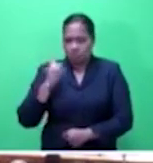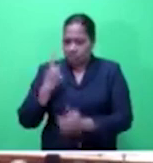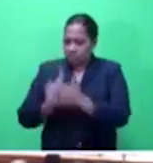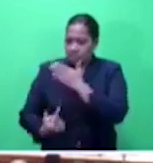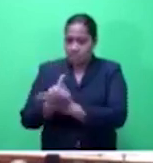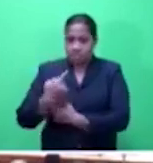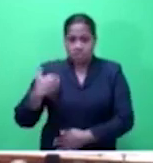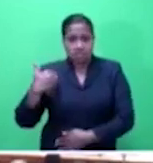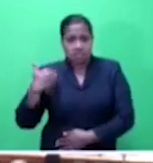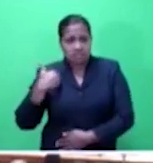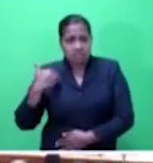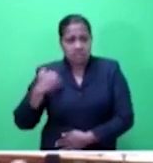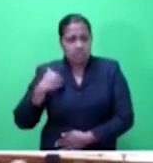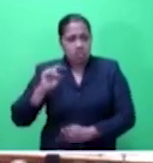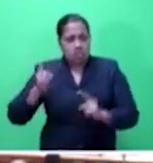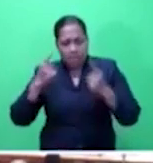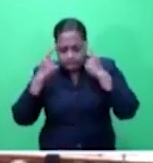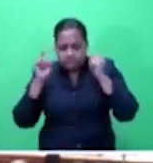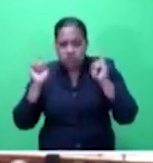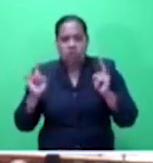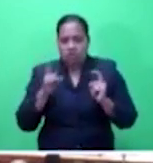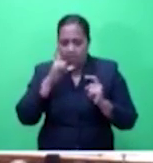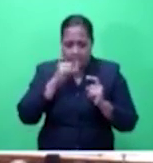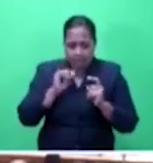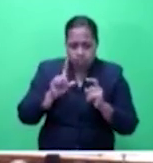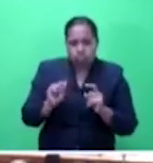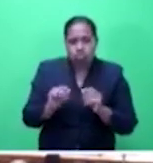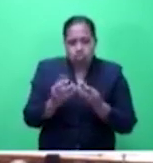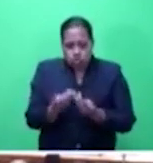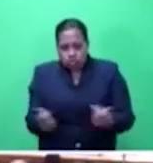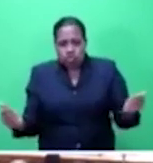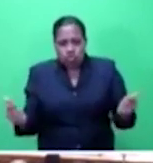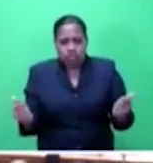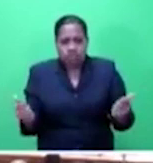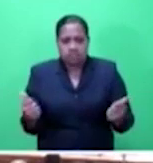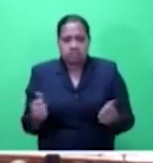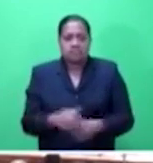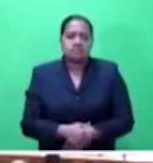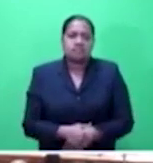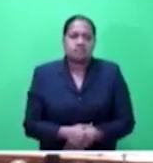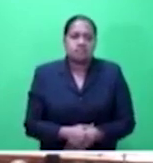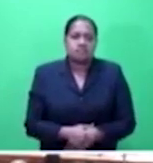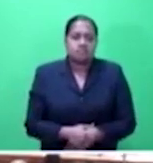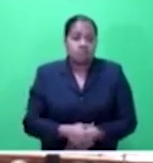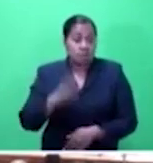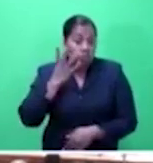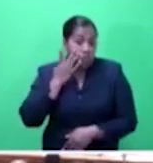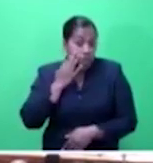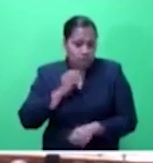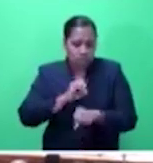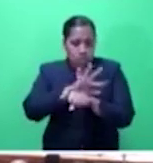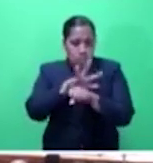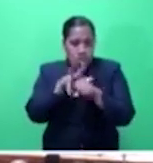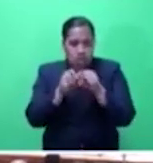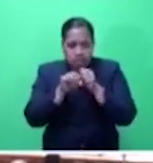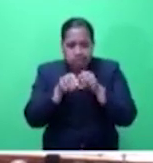warrant the sternest possible measures in response before it's too late. When it comes to COVID-19, it does